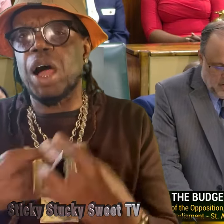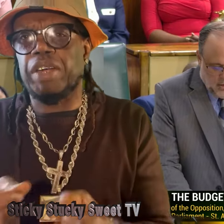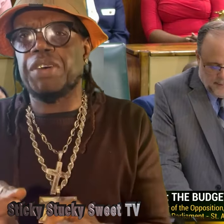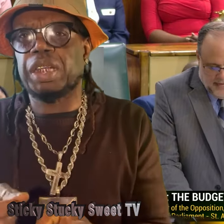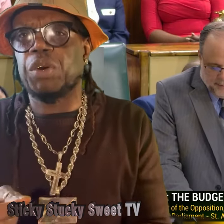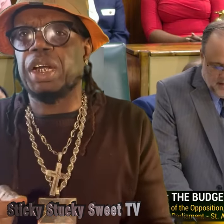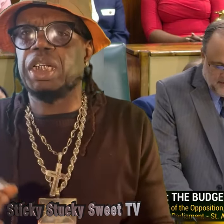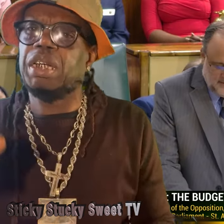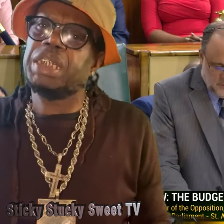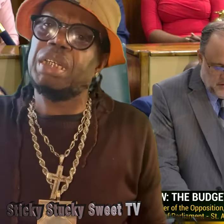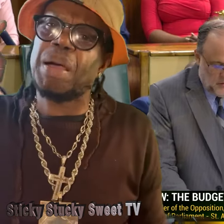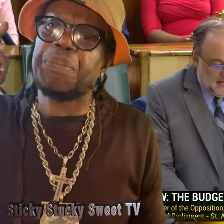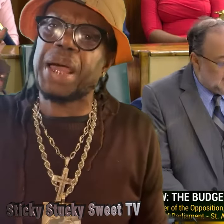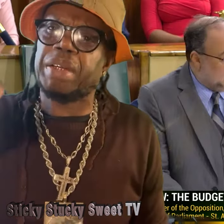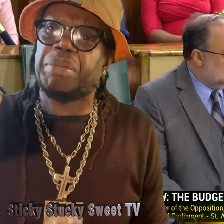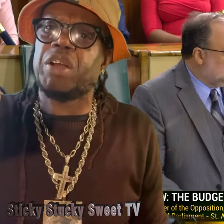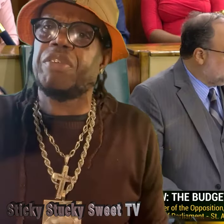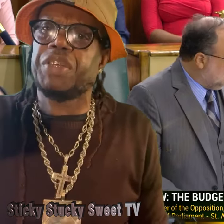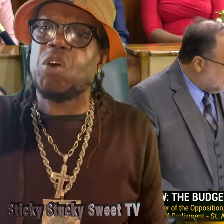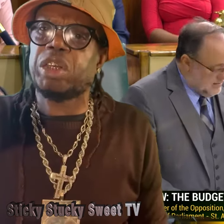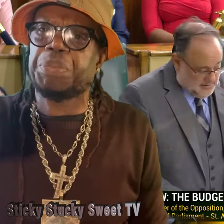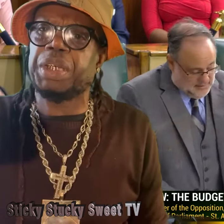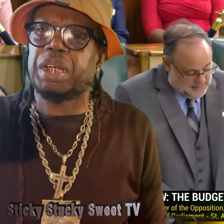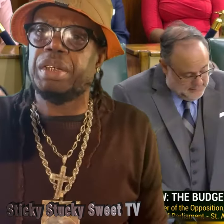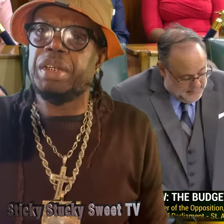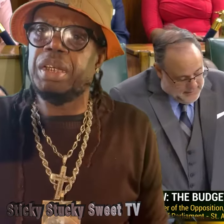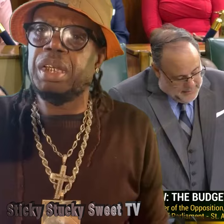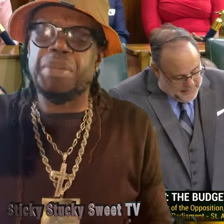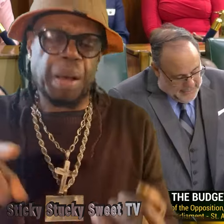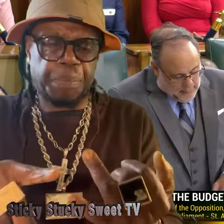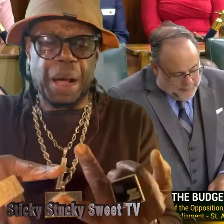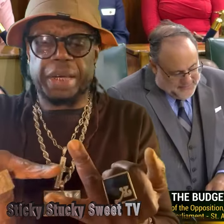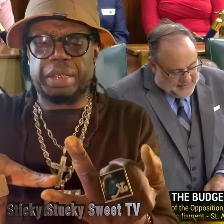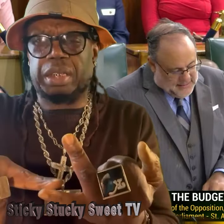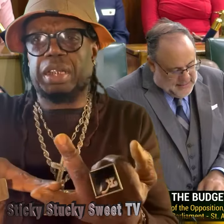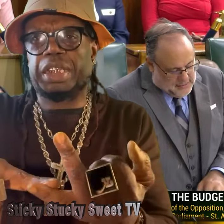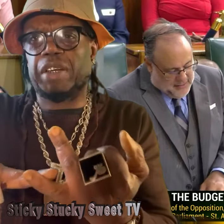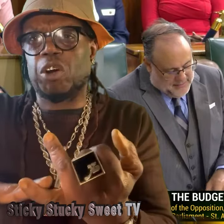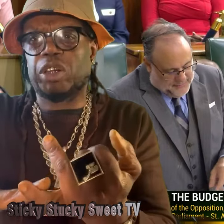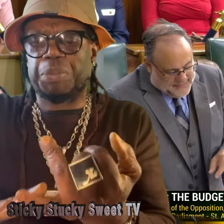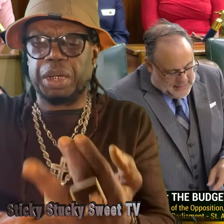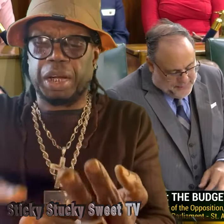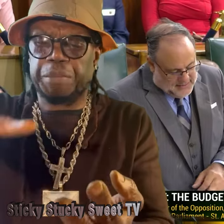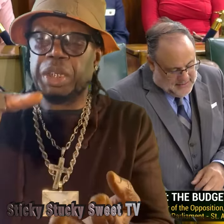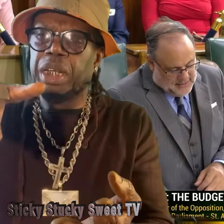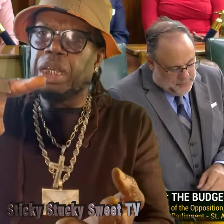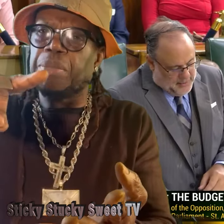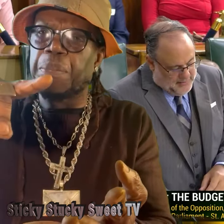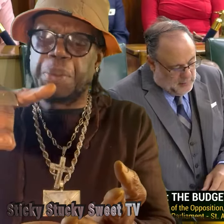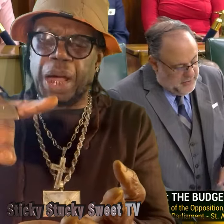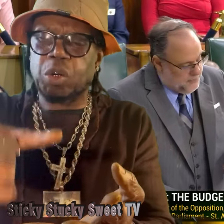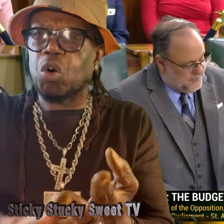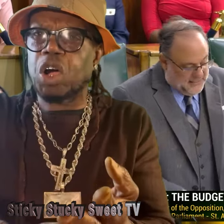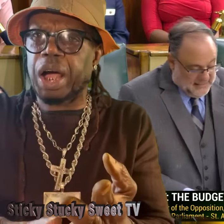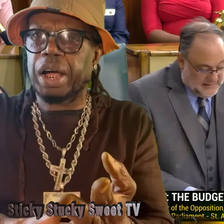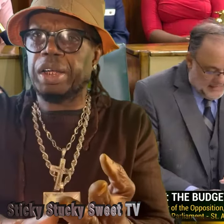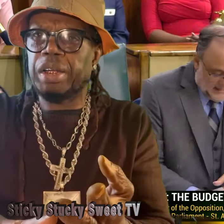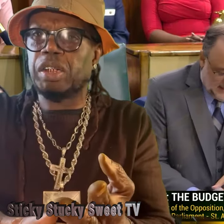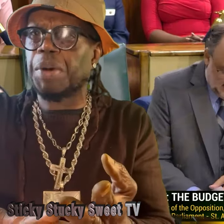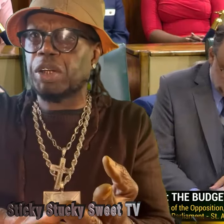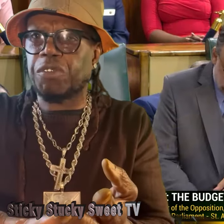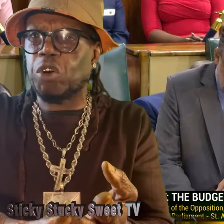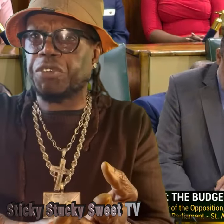stuck up his wife and say, well, then he might pint her for our speaker. He might pint she for our speaker. He might pint Google